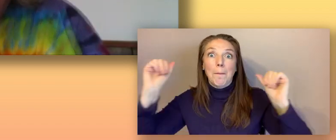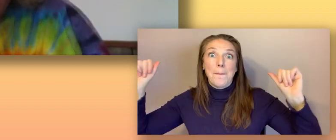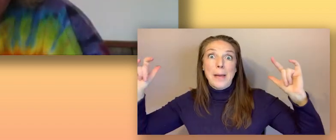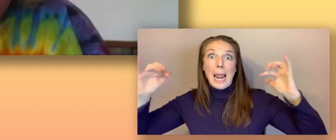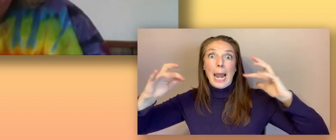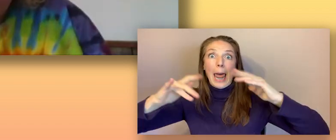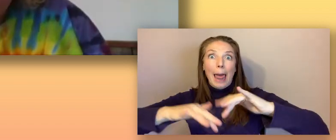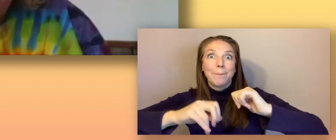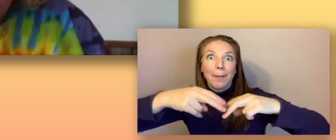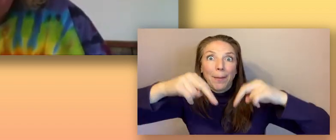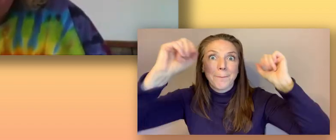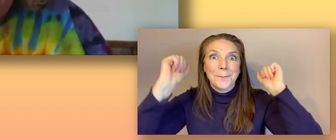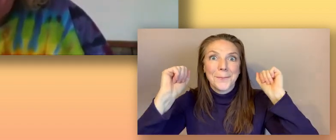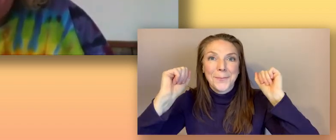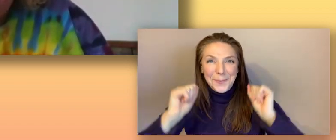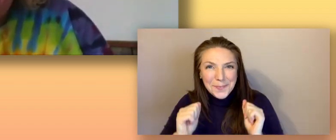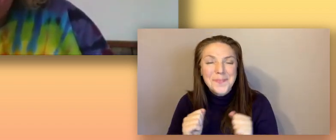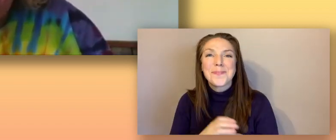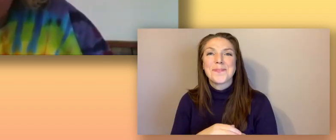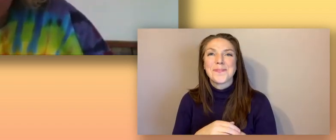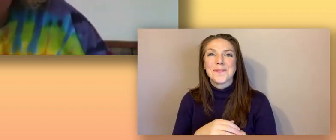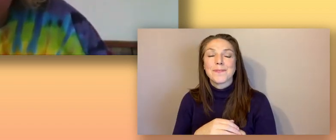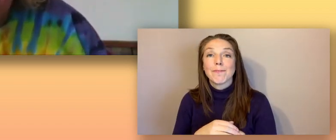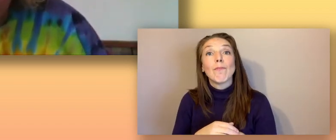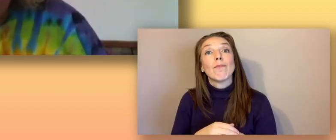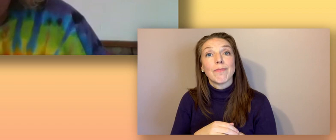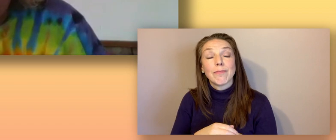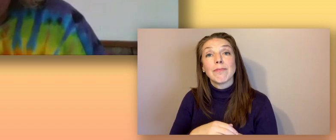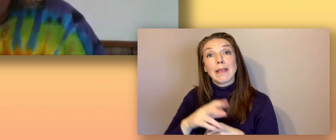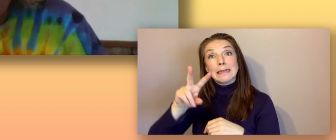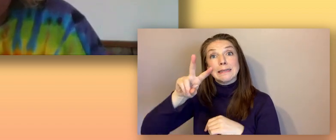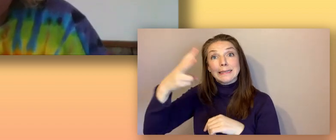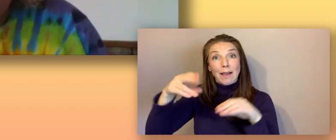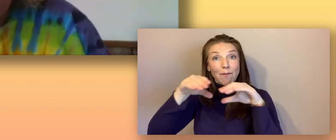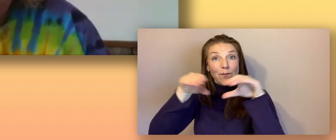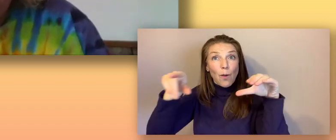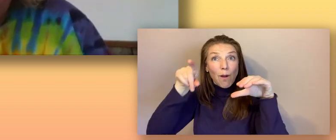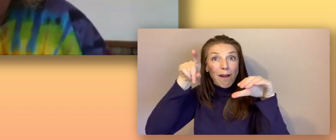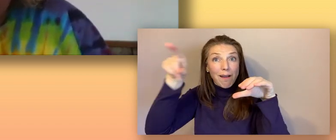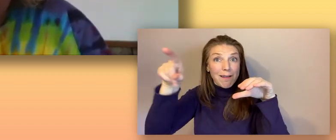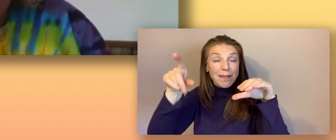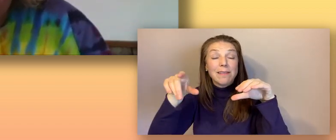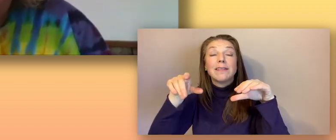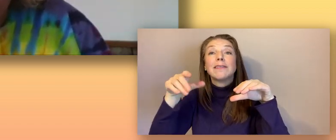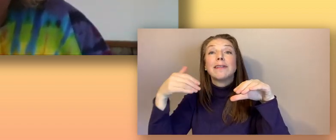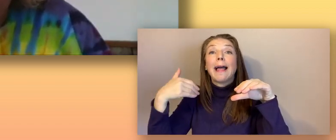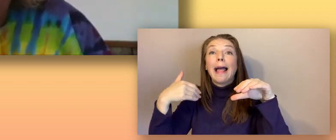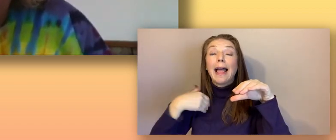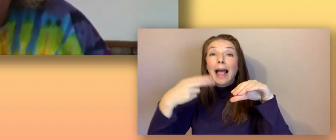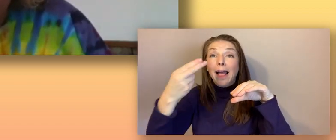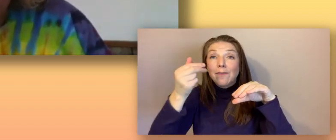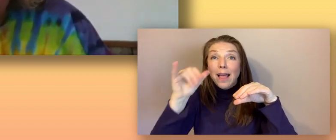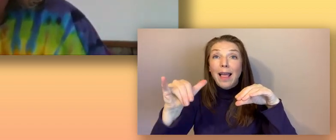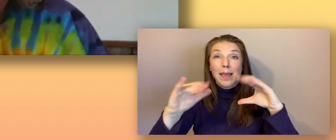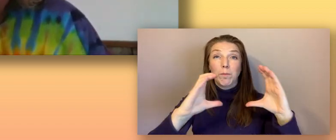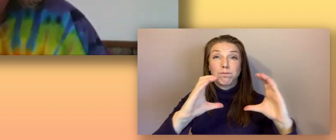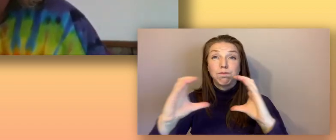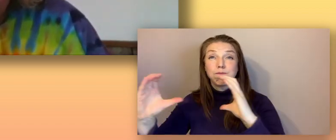taste. After checking out the cows, I climbed above the cow barn where there was a big loft filled with hay and straw